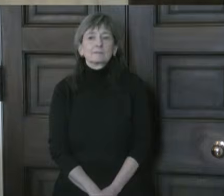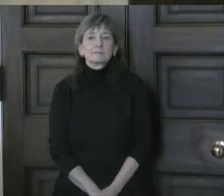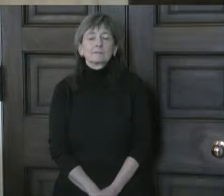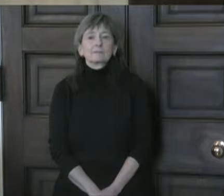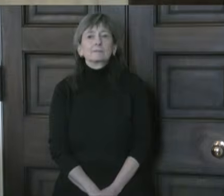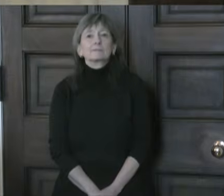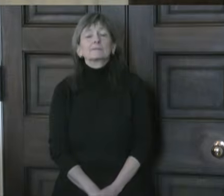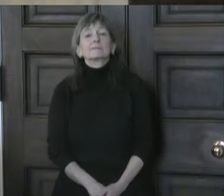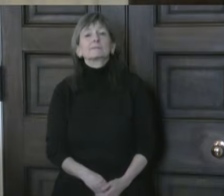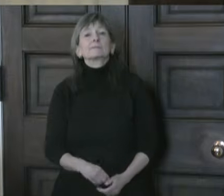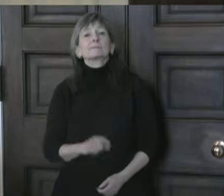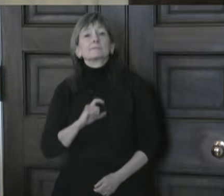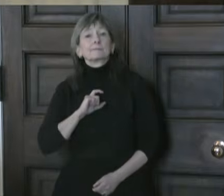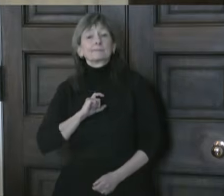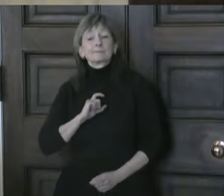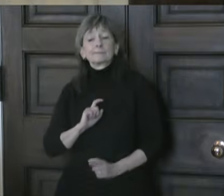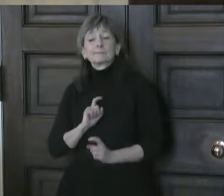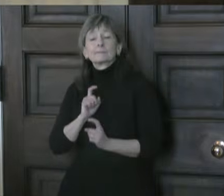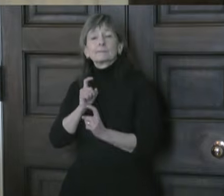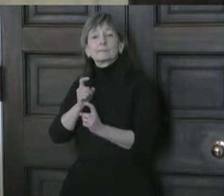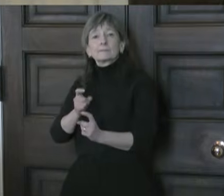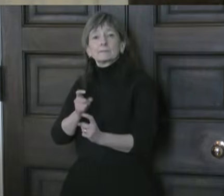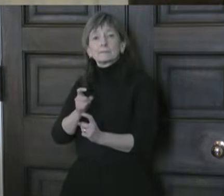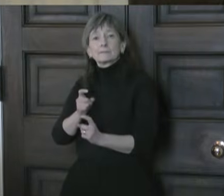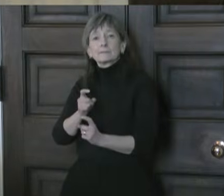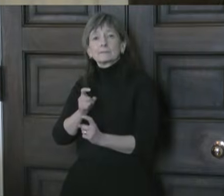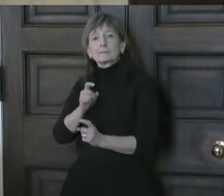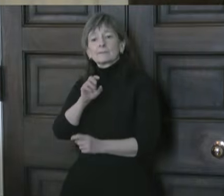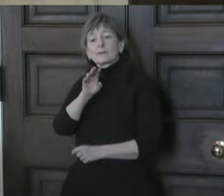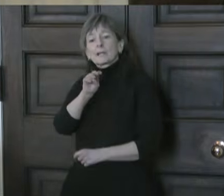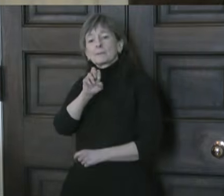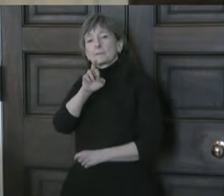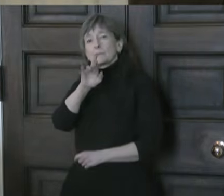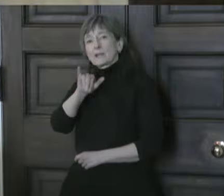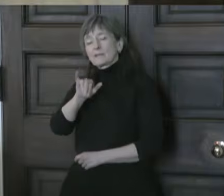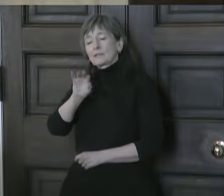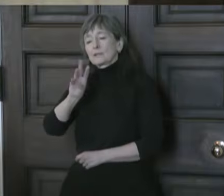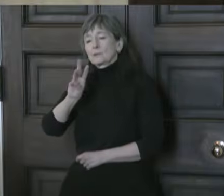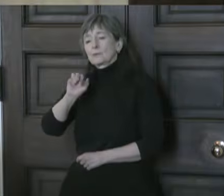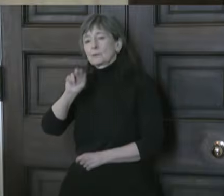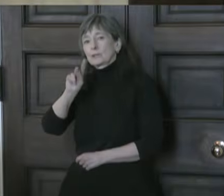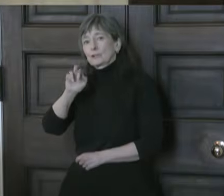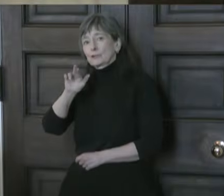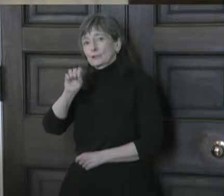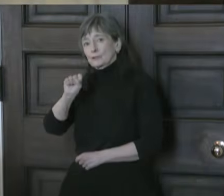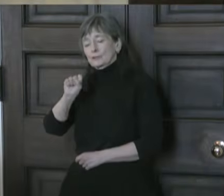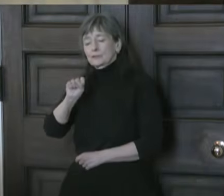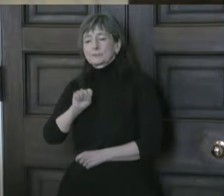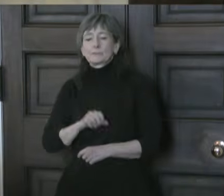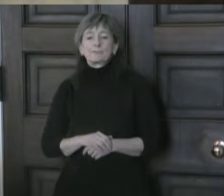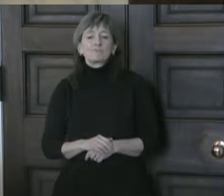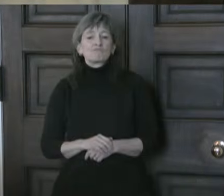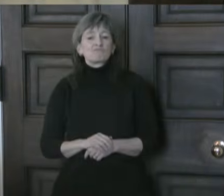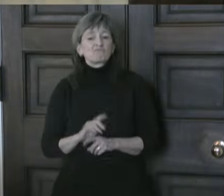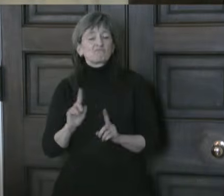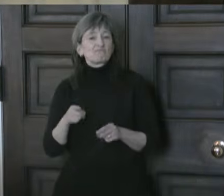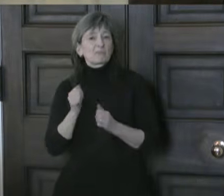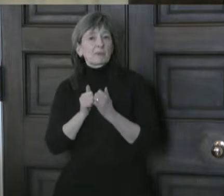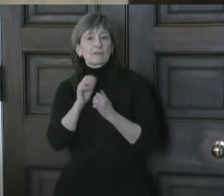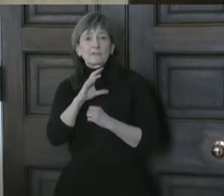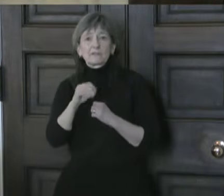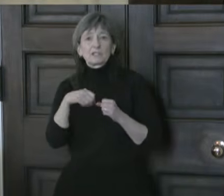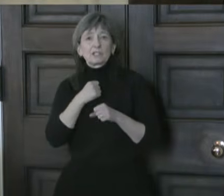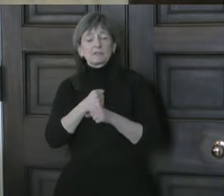To receive the Order of Newfoundland and Labrador, Mary Winters. Mary Winters has devoted more than 5 decades